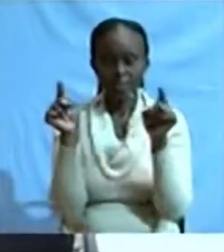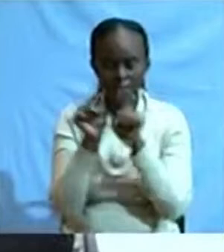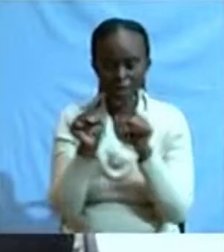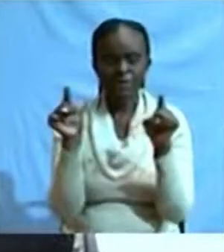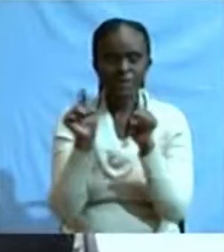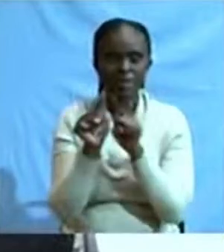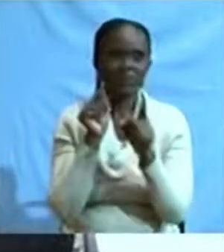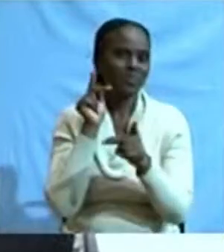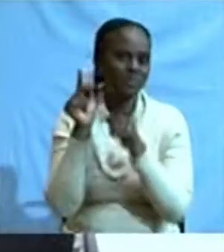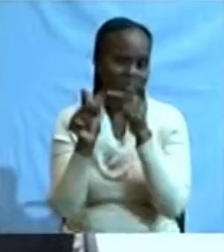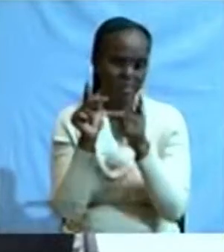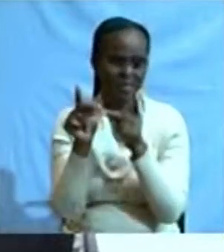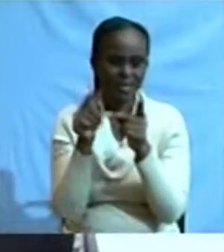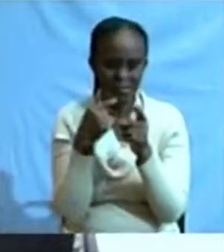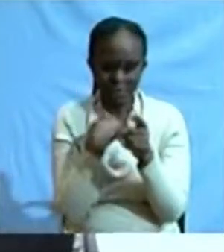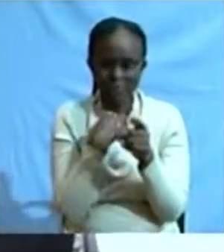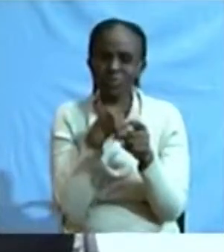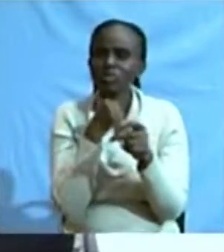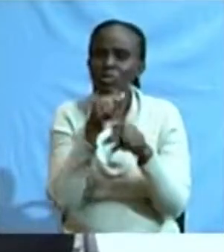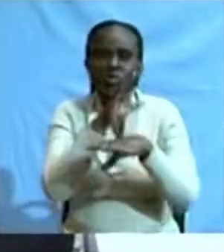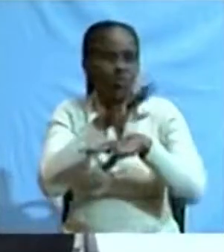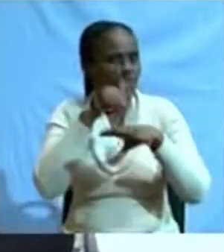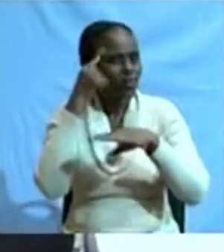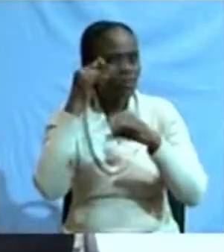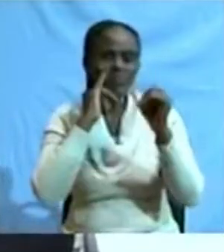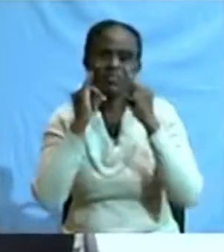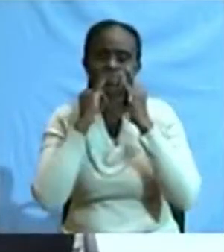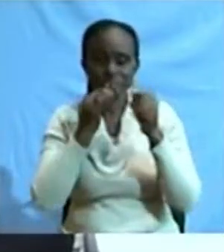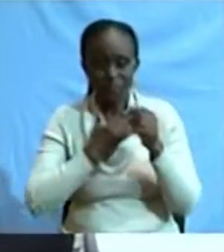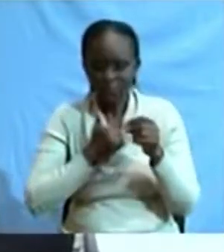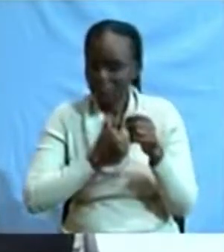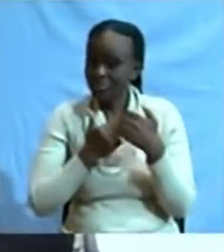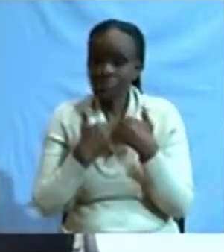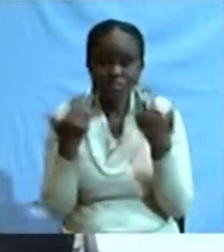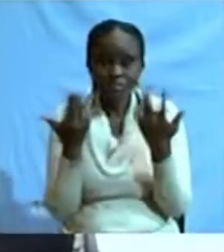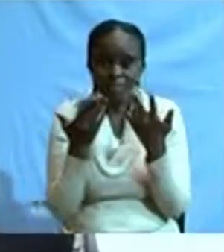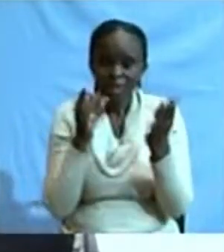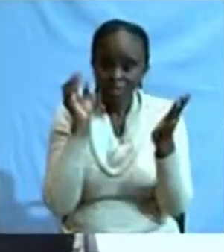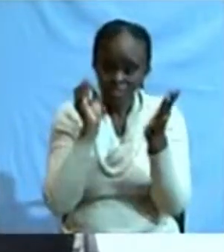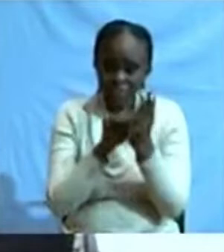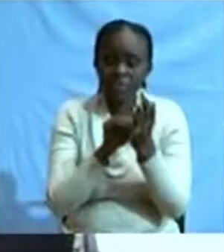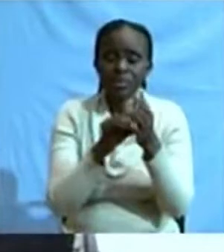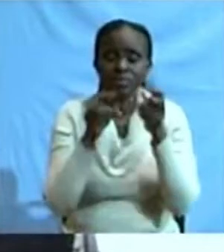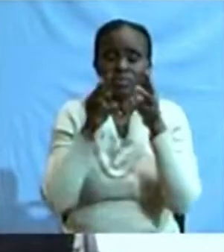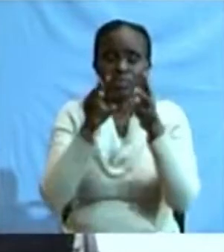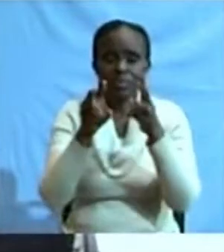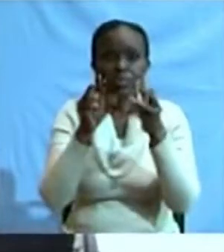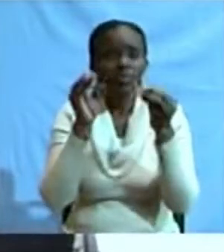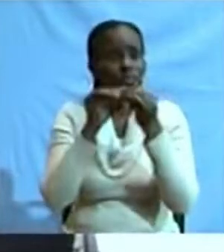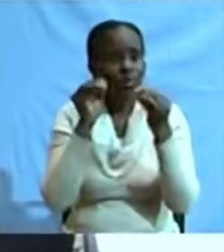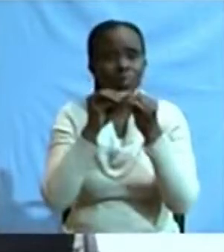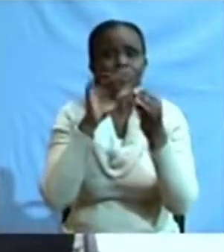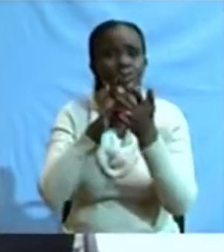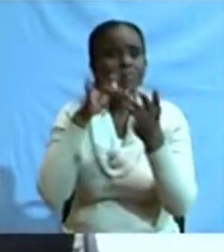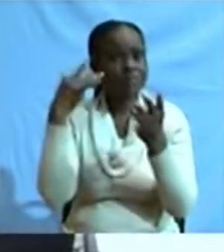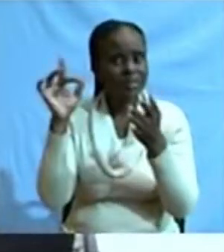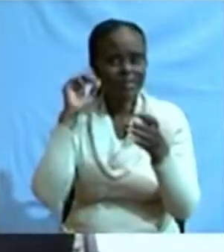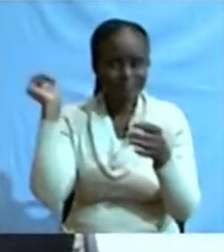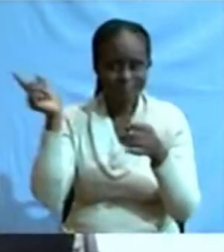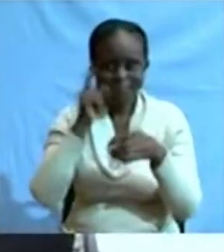process, and I was not even called for the interviews myself. And they put a formula that was the most expensive throughout the